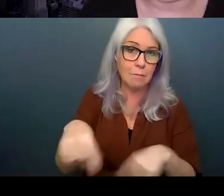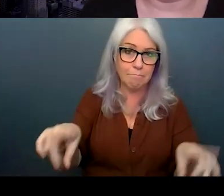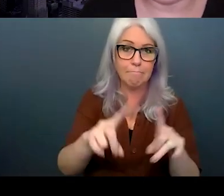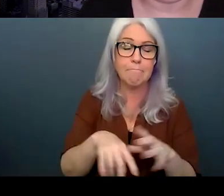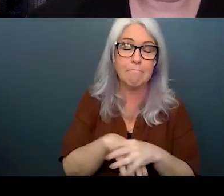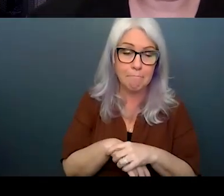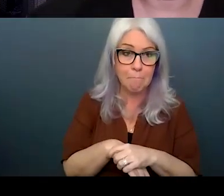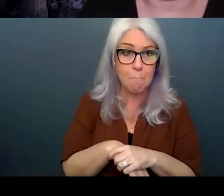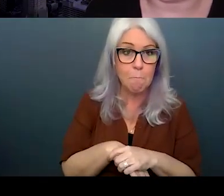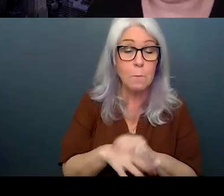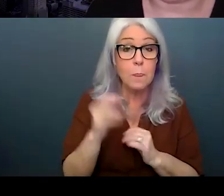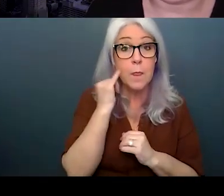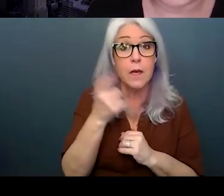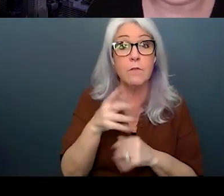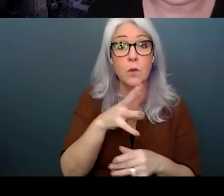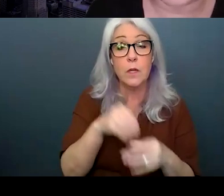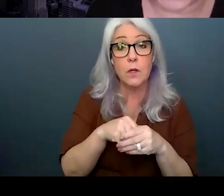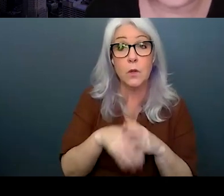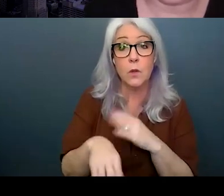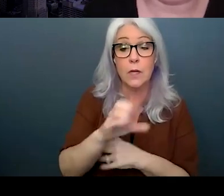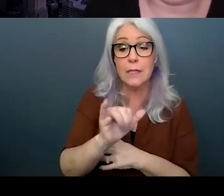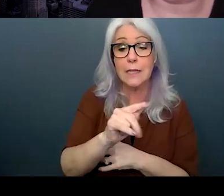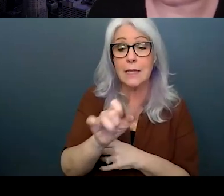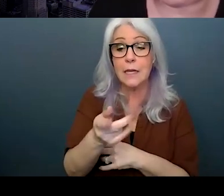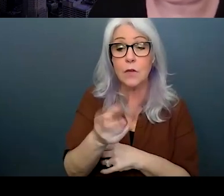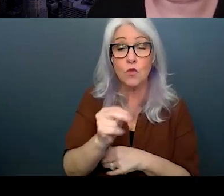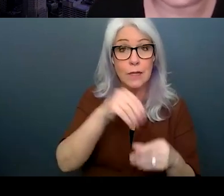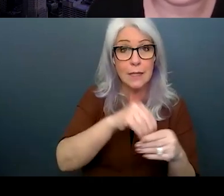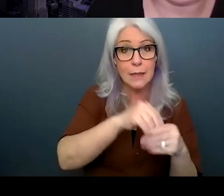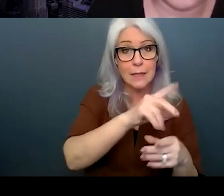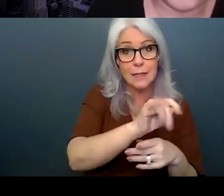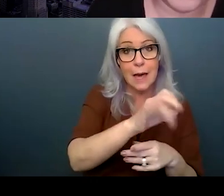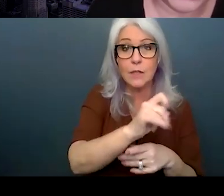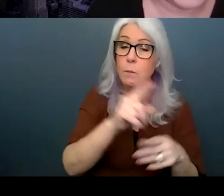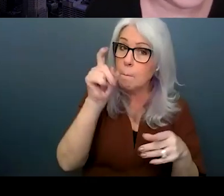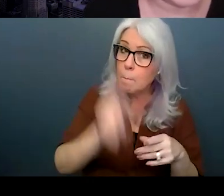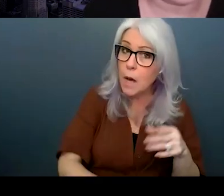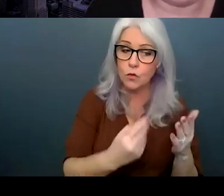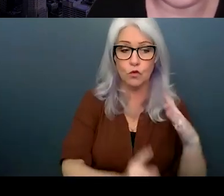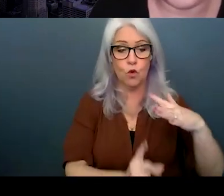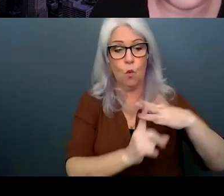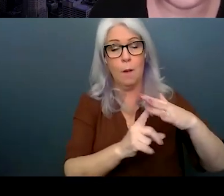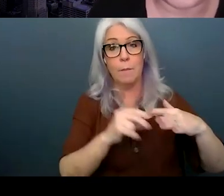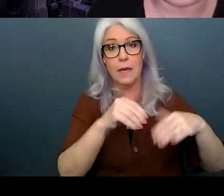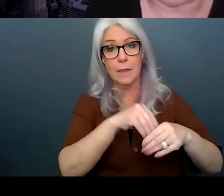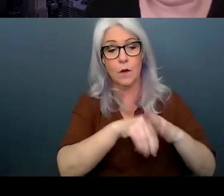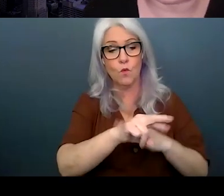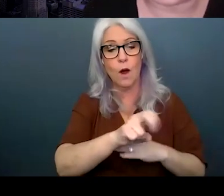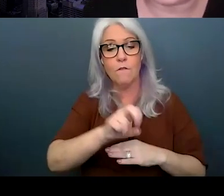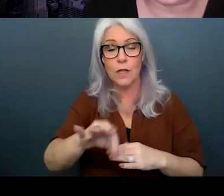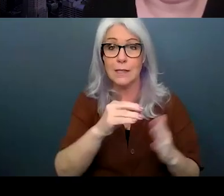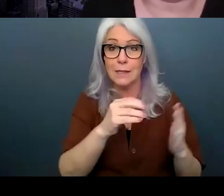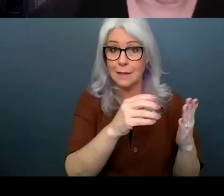So note that if you include a citation in the text, it has to appear in the references list too. And if you include a source